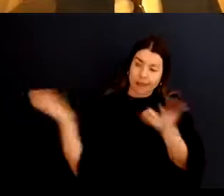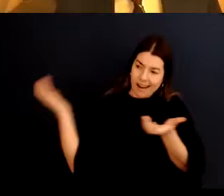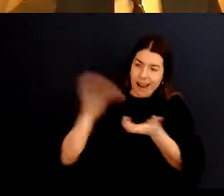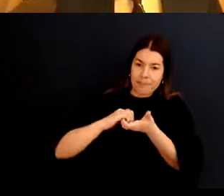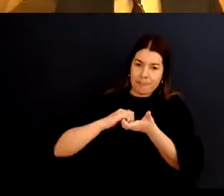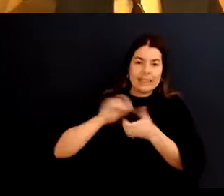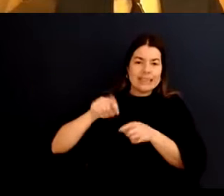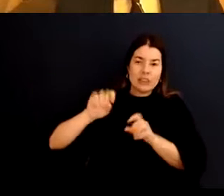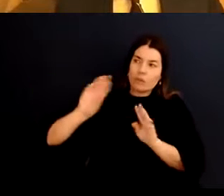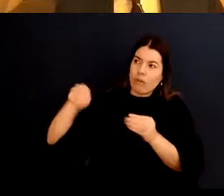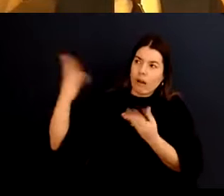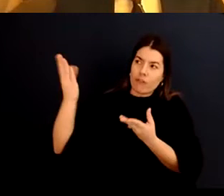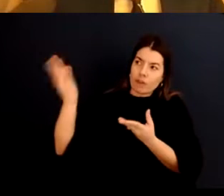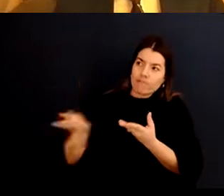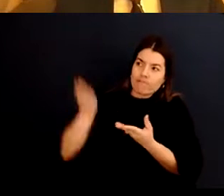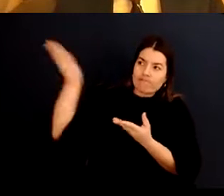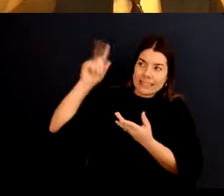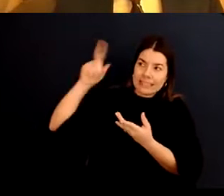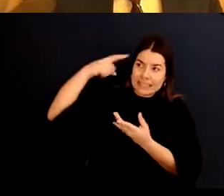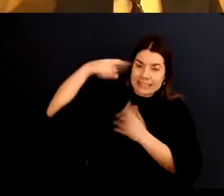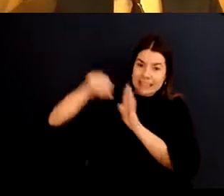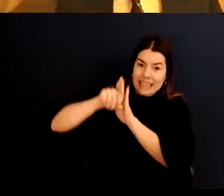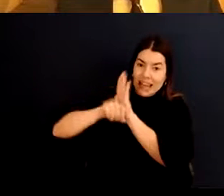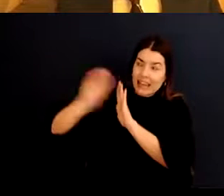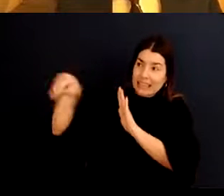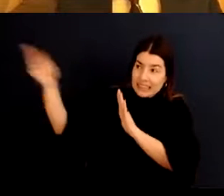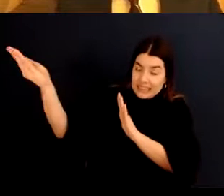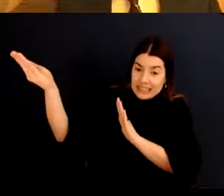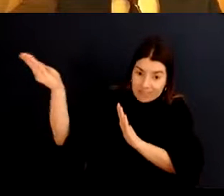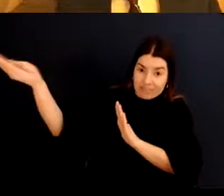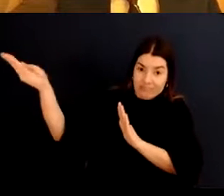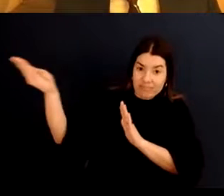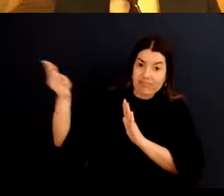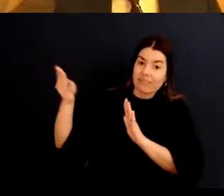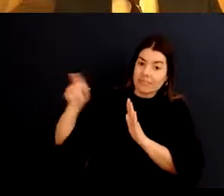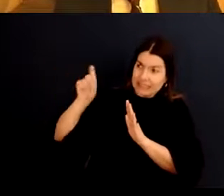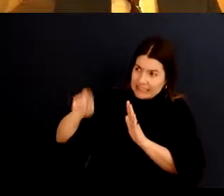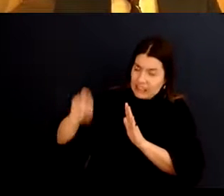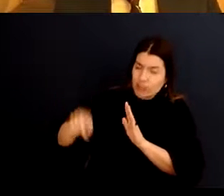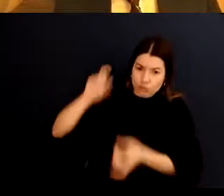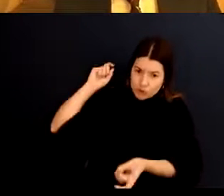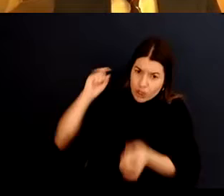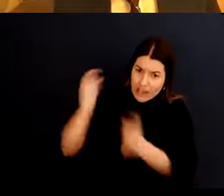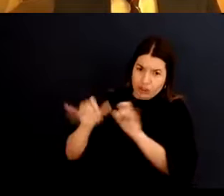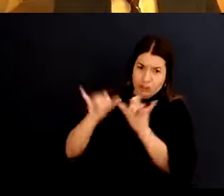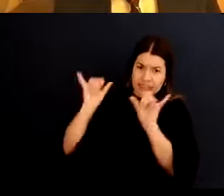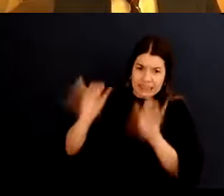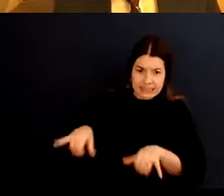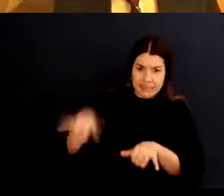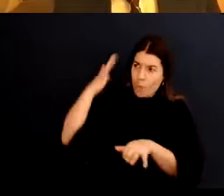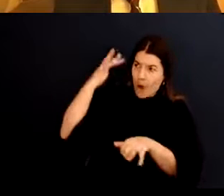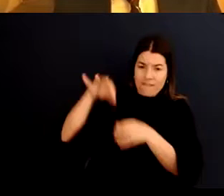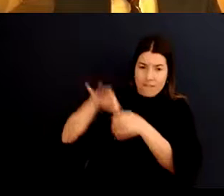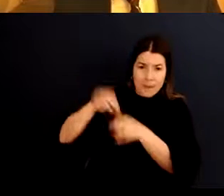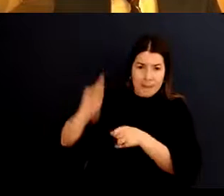something to the state and to let their voices be heard, that we need changes made so that voting can be